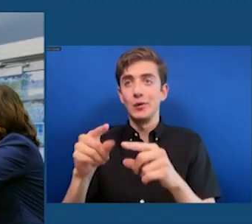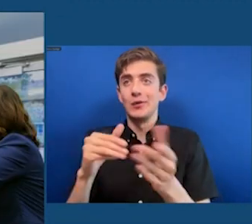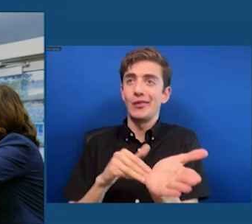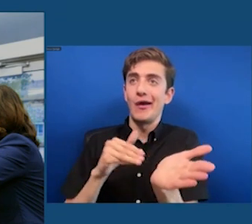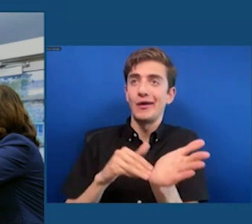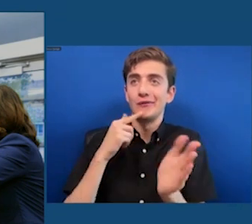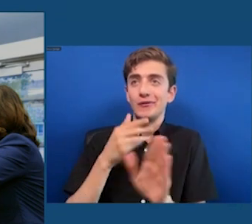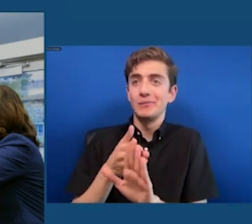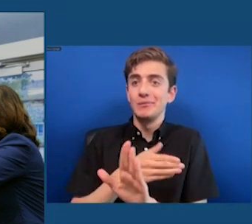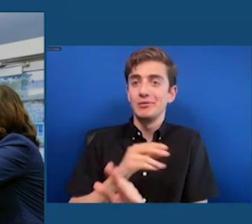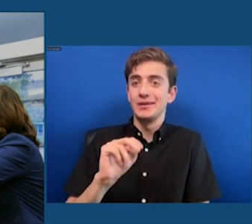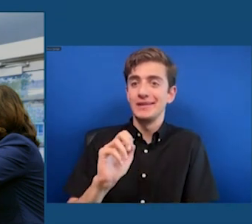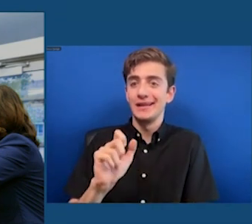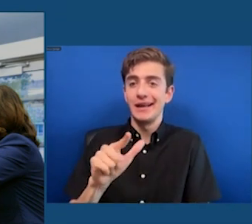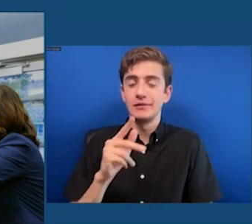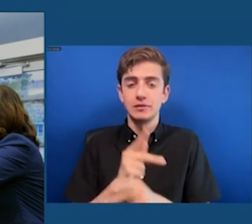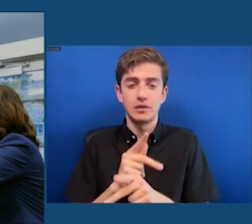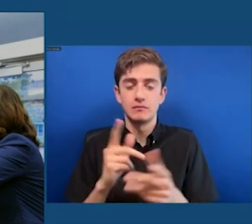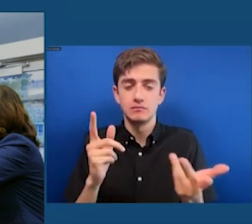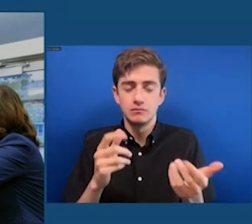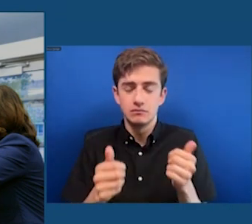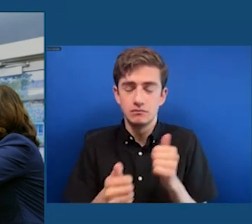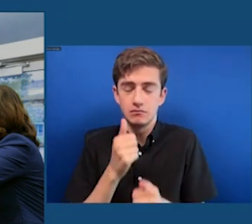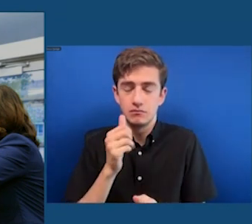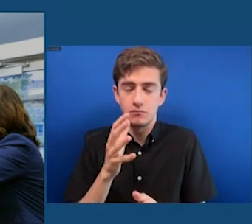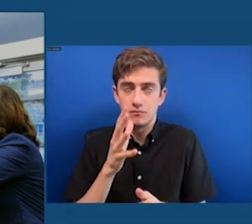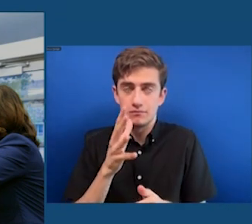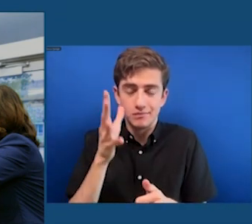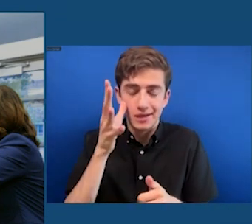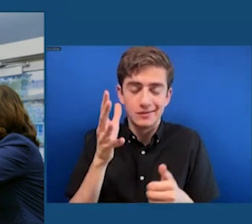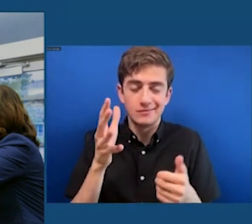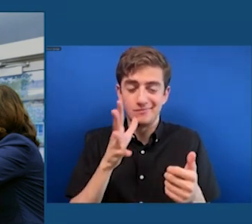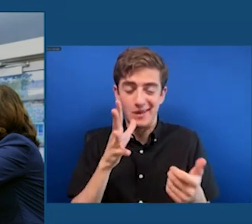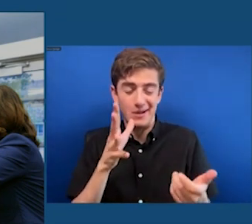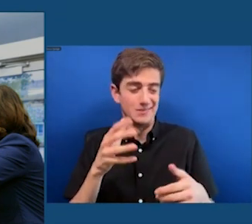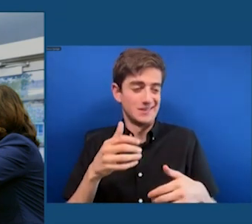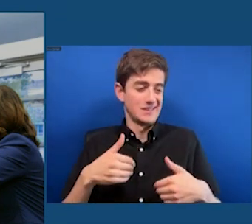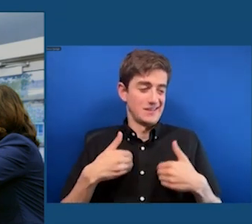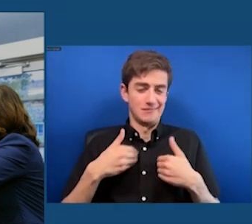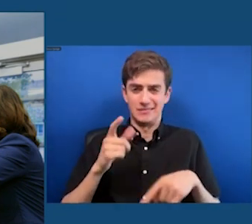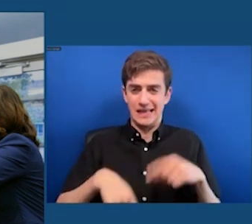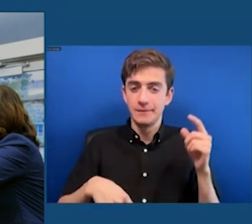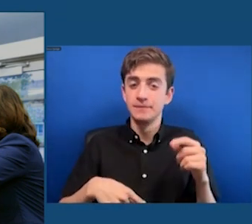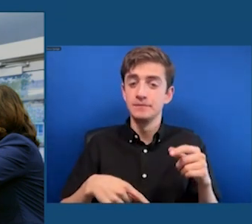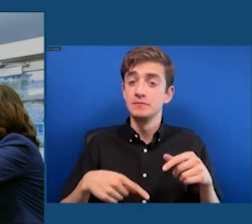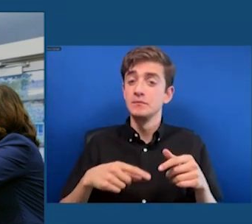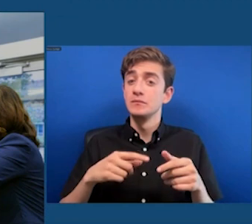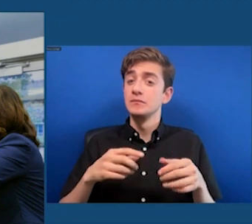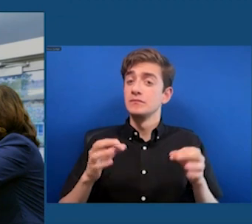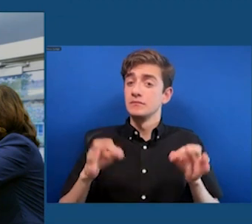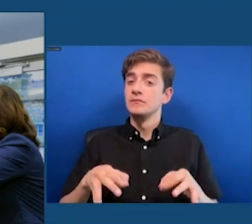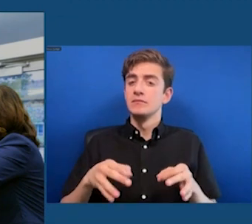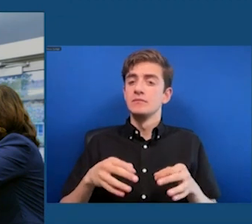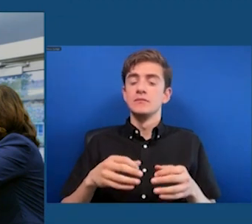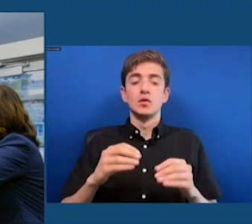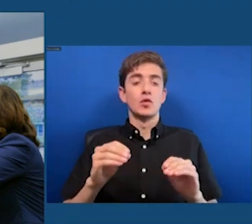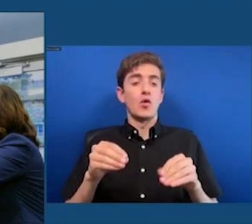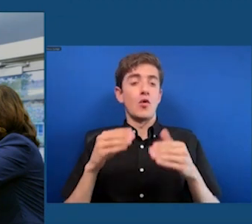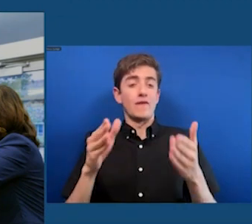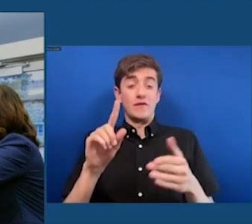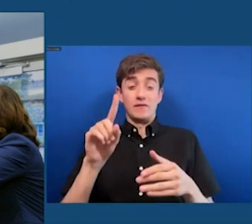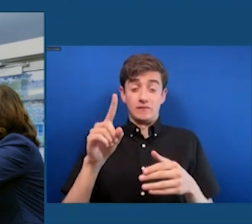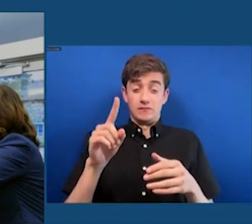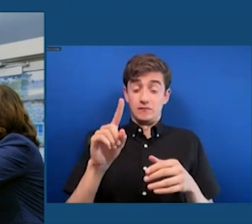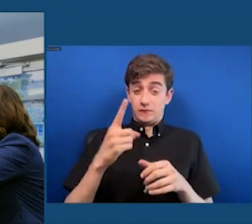we're making New York the first state in the nation to offer paid prenatal leave so expectant mothers can have the